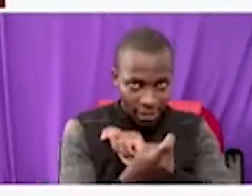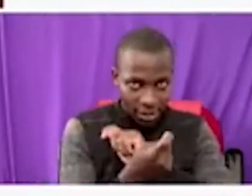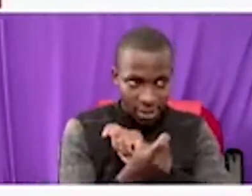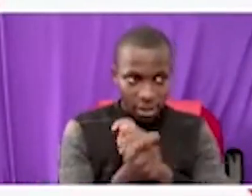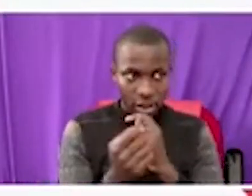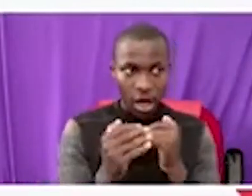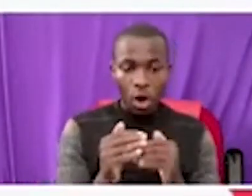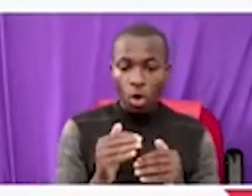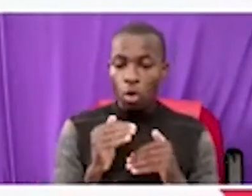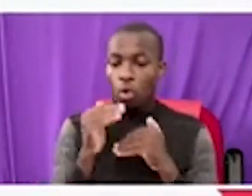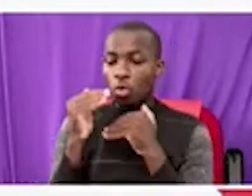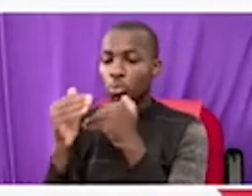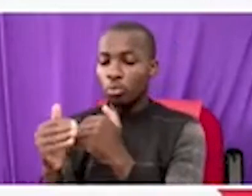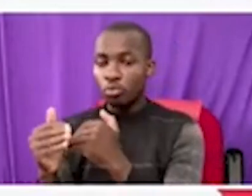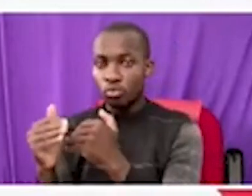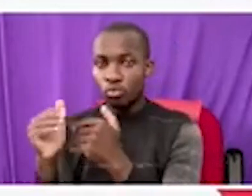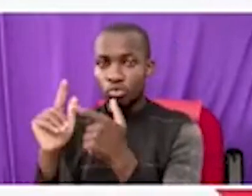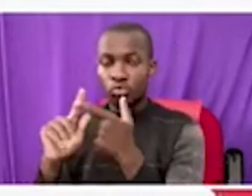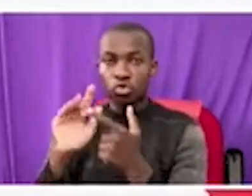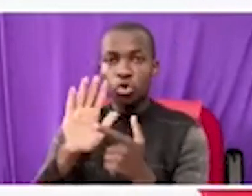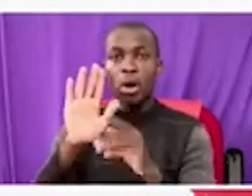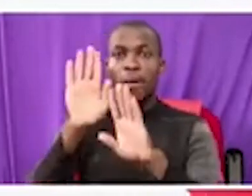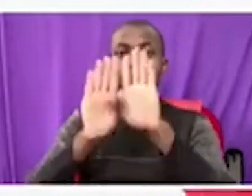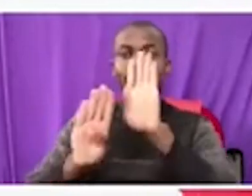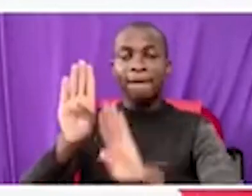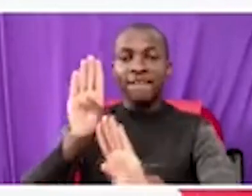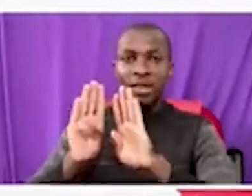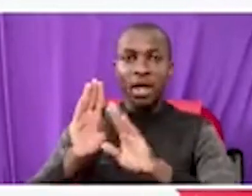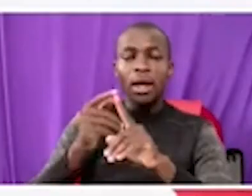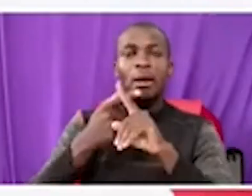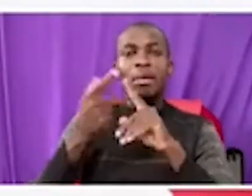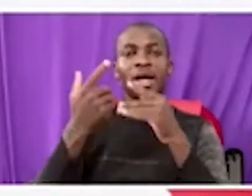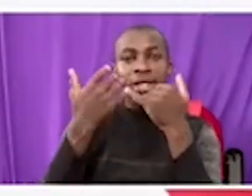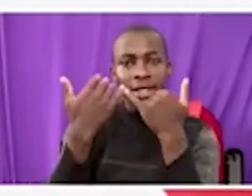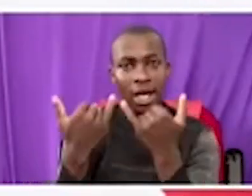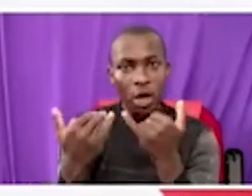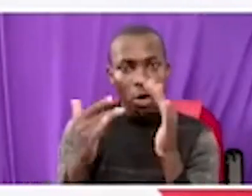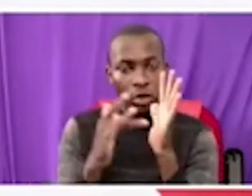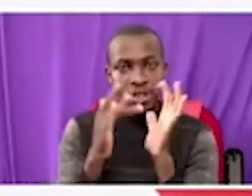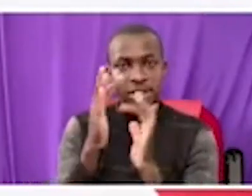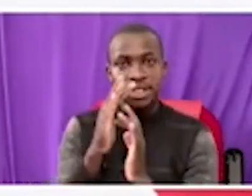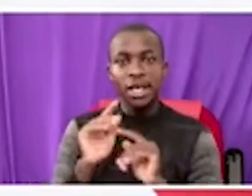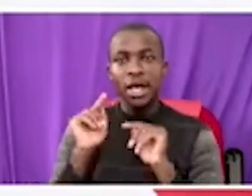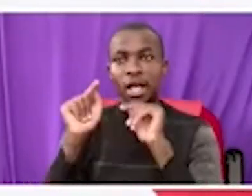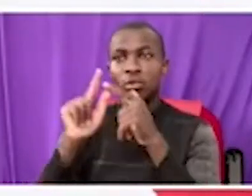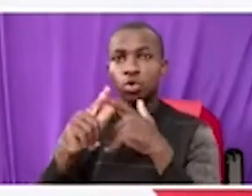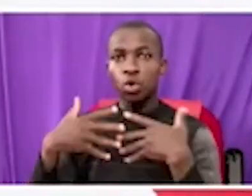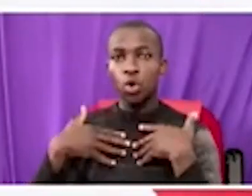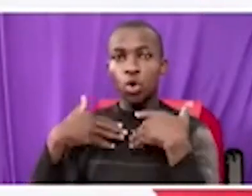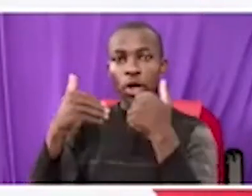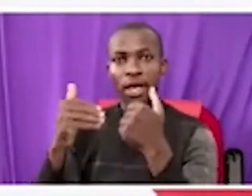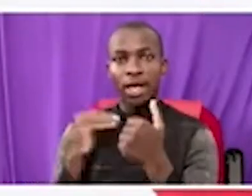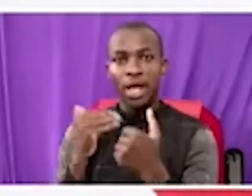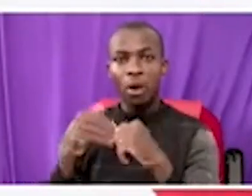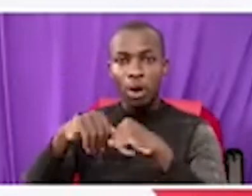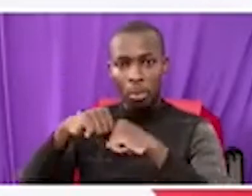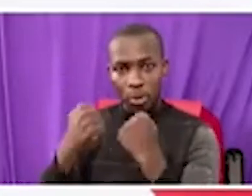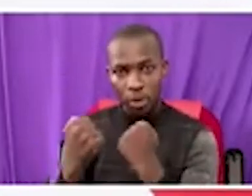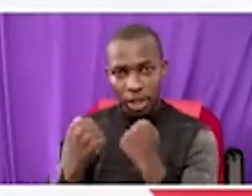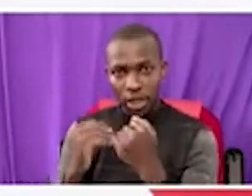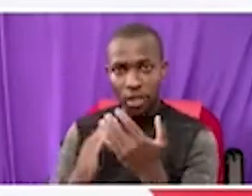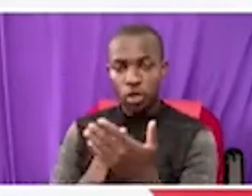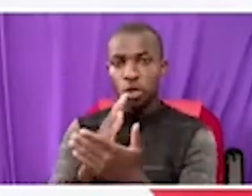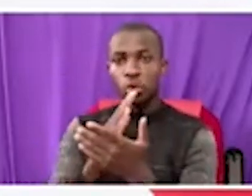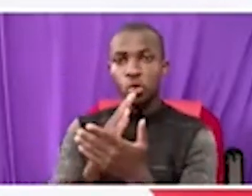to the morals. But now, Jesus will heal our brokenness by healing our